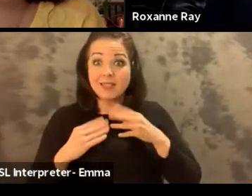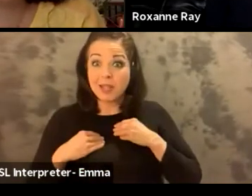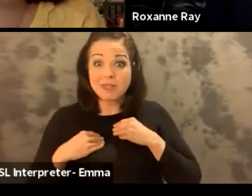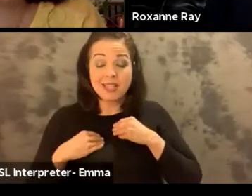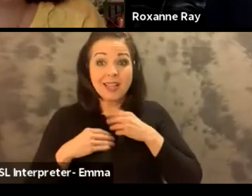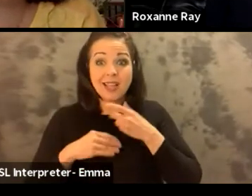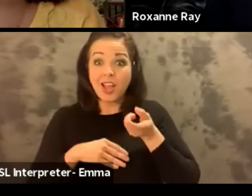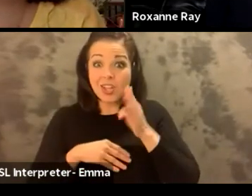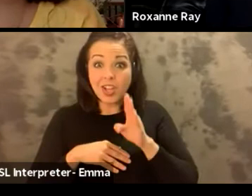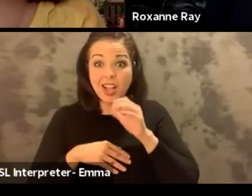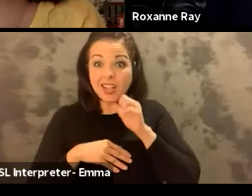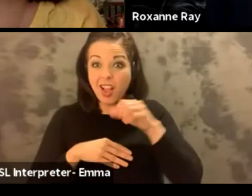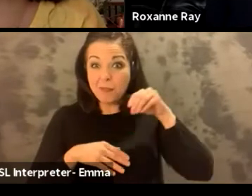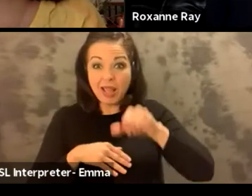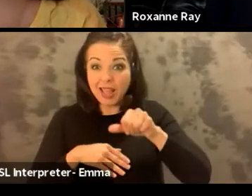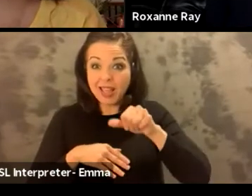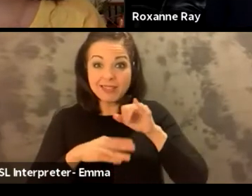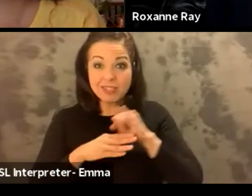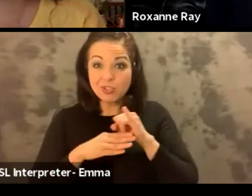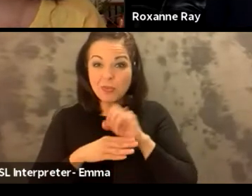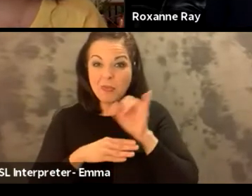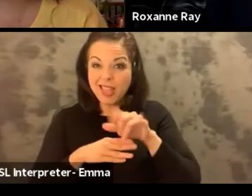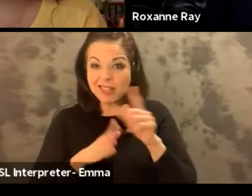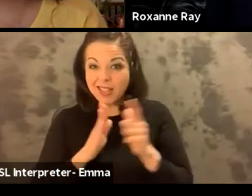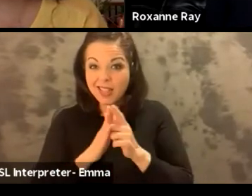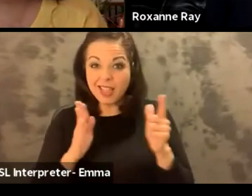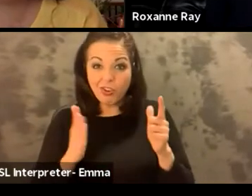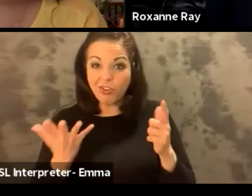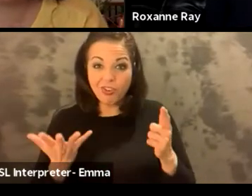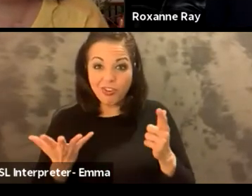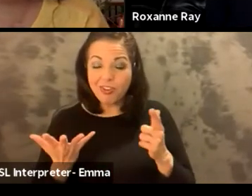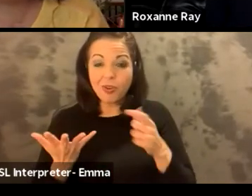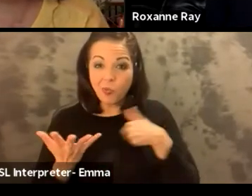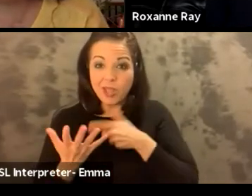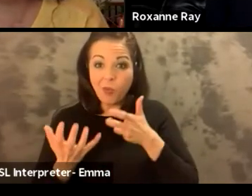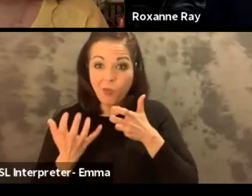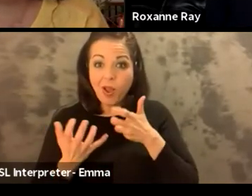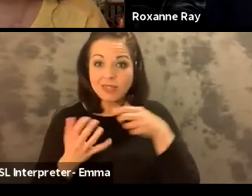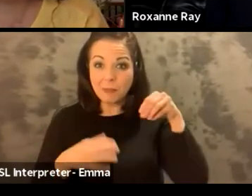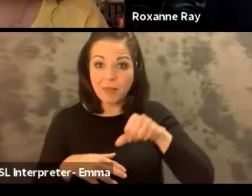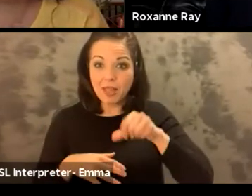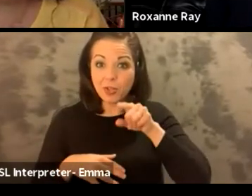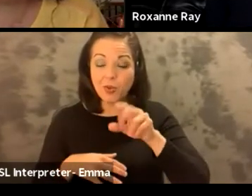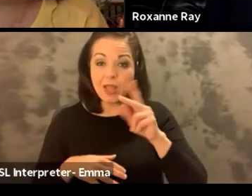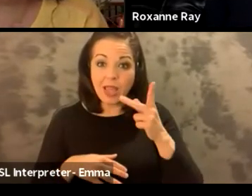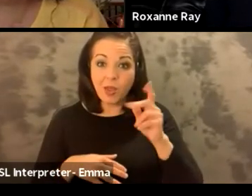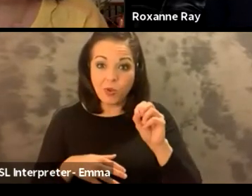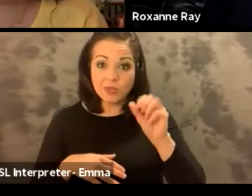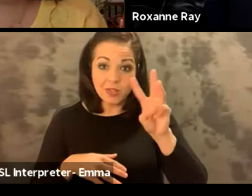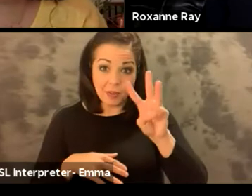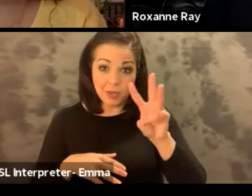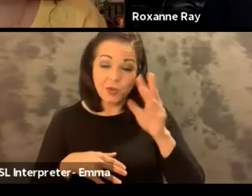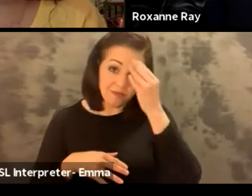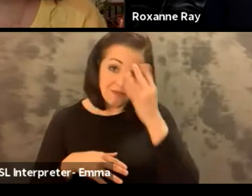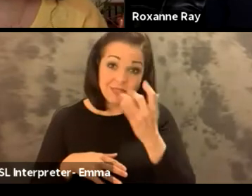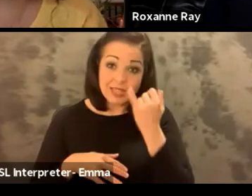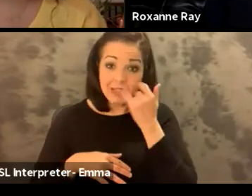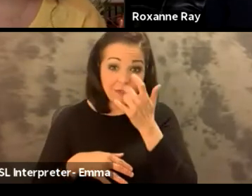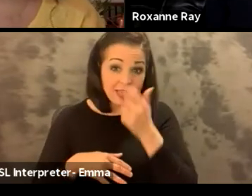illegal. We want to pay you. And so at KUOW, just if you're interested, this would be for